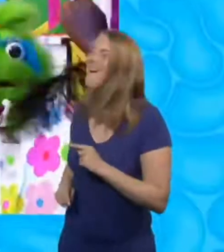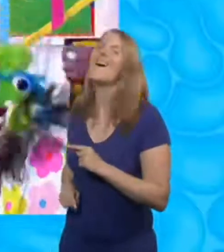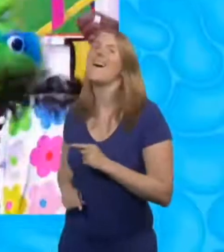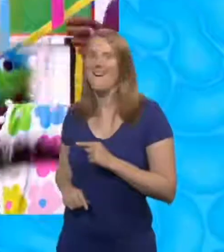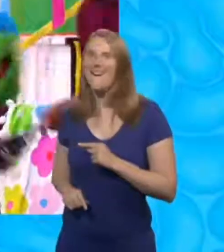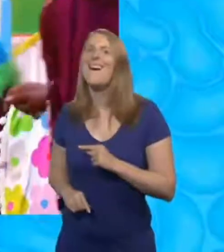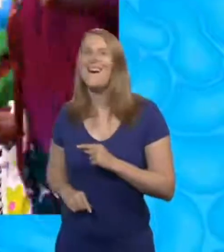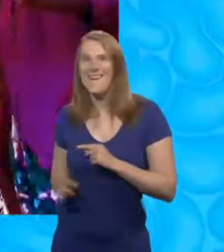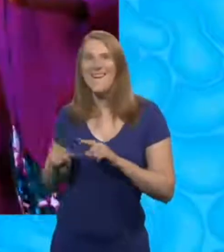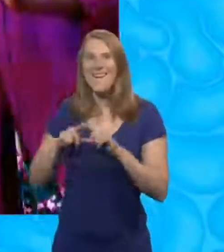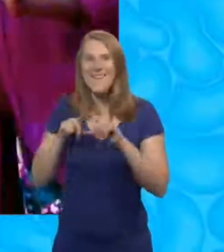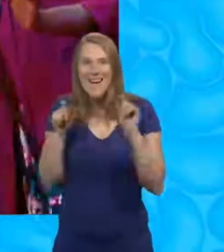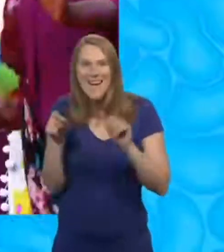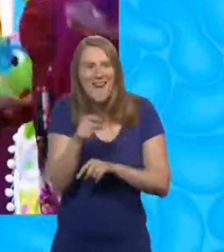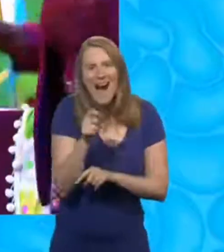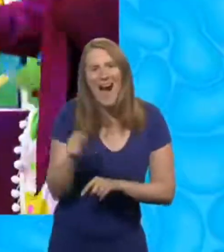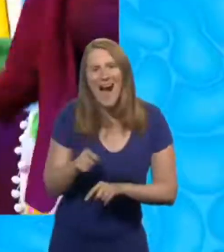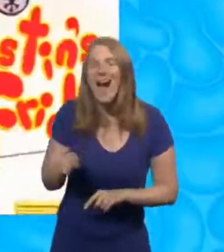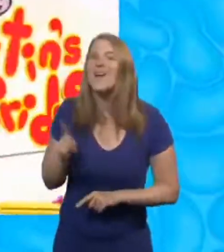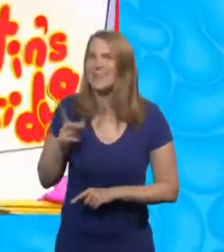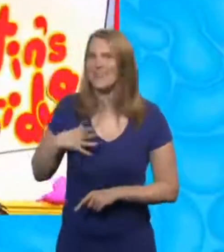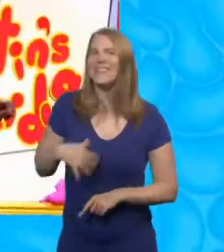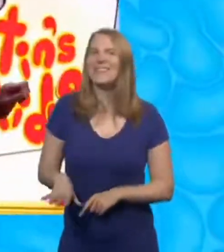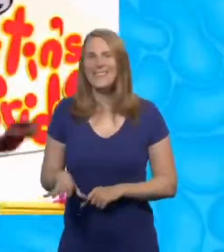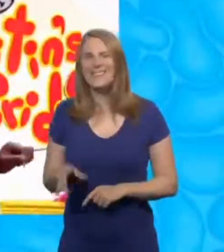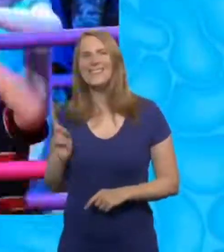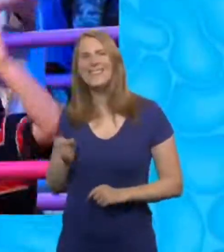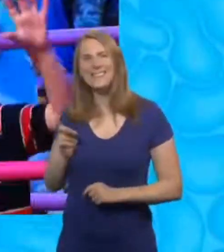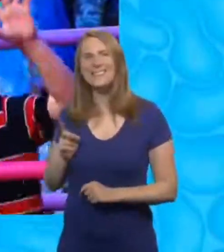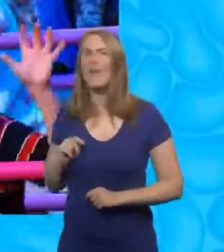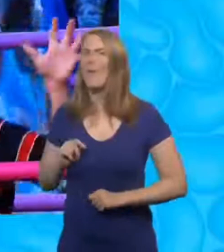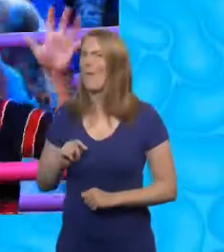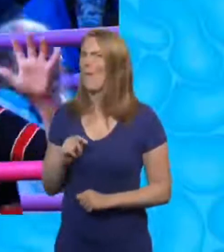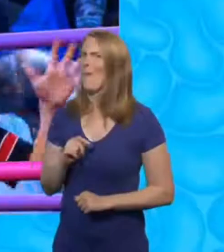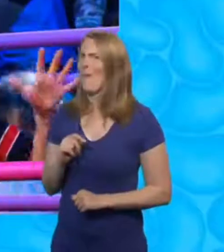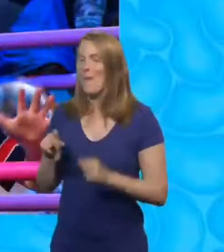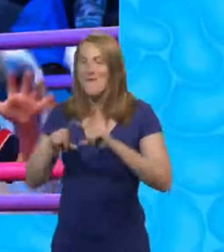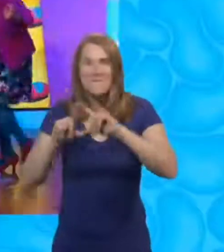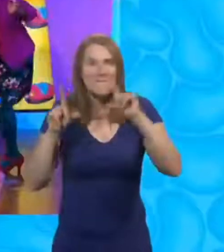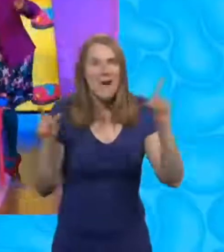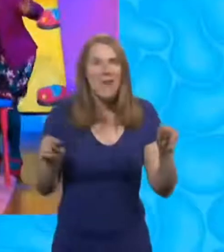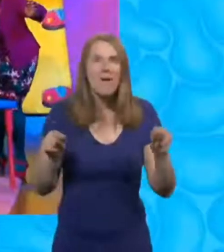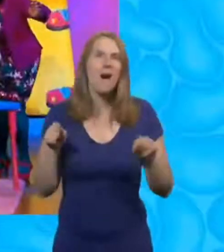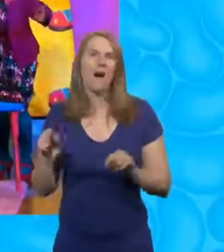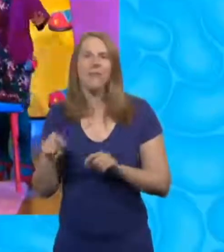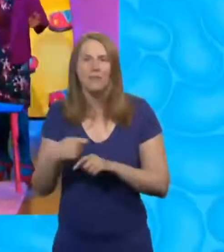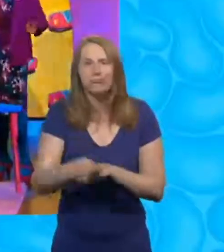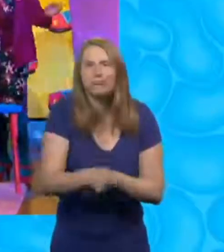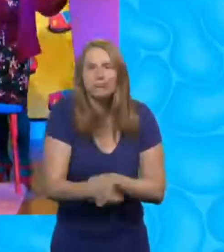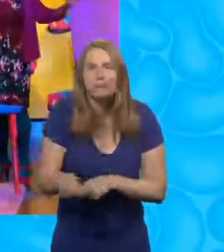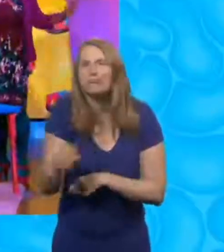A tickle with a feather is really what you need. Yes, a tickle with a